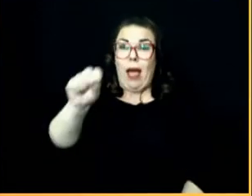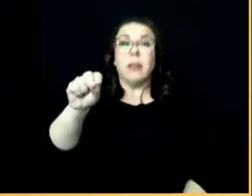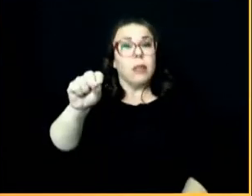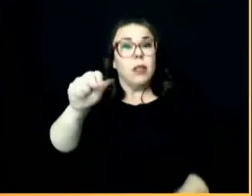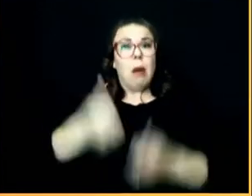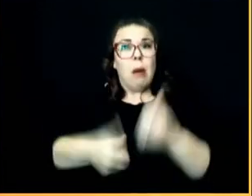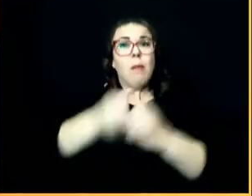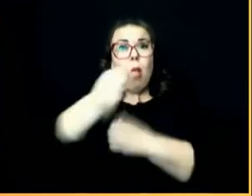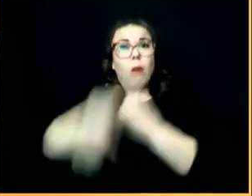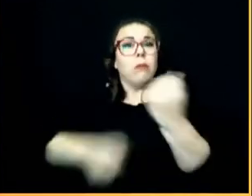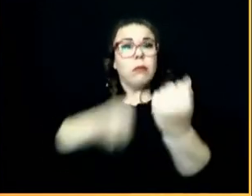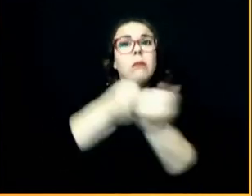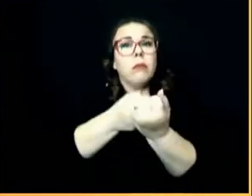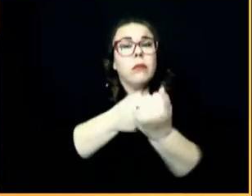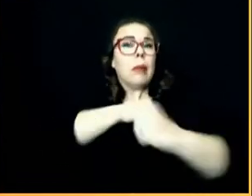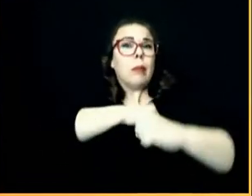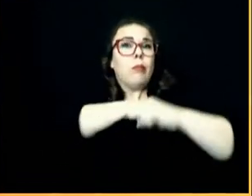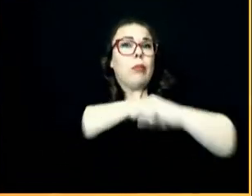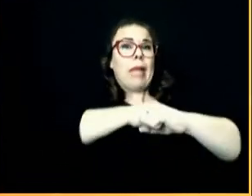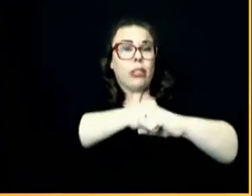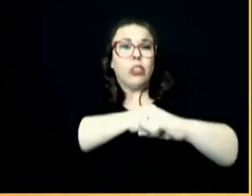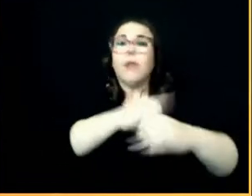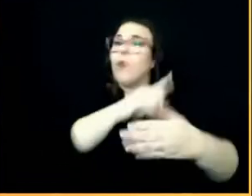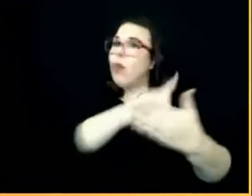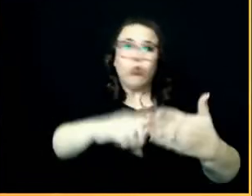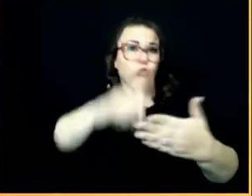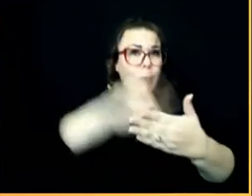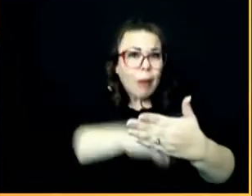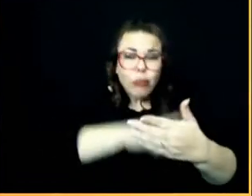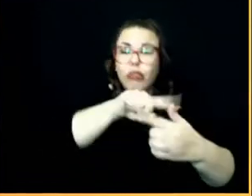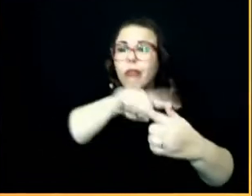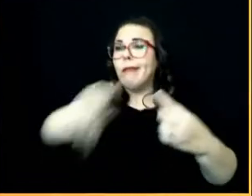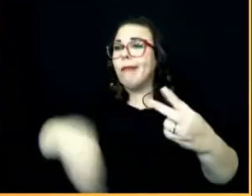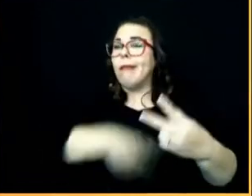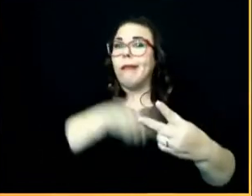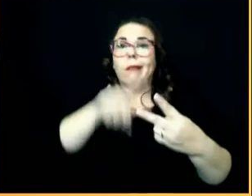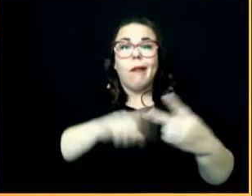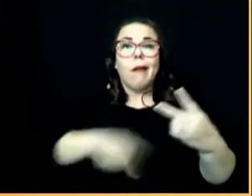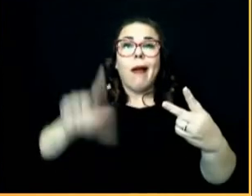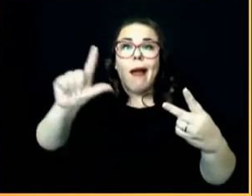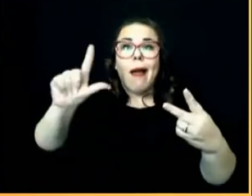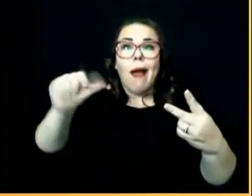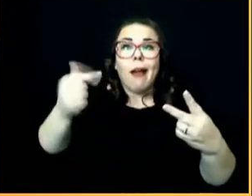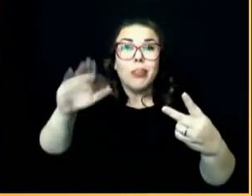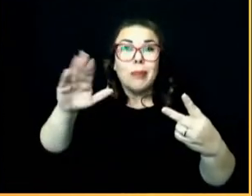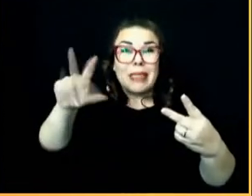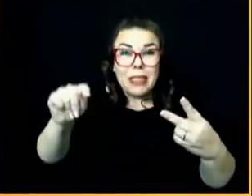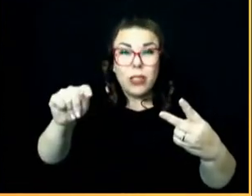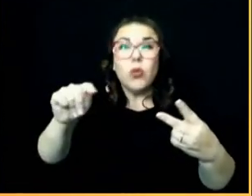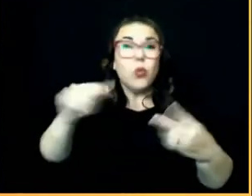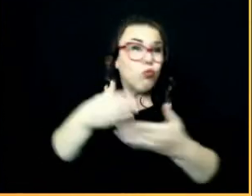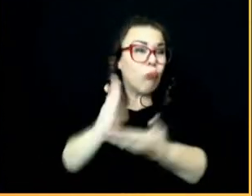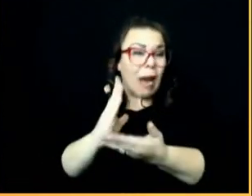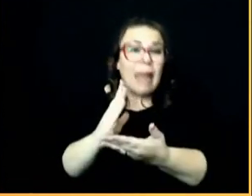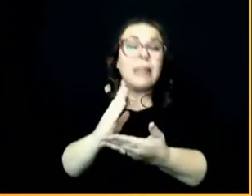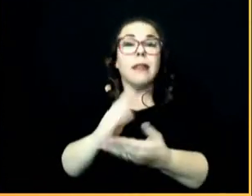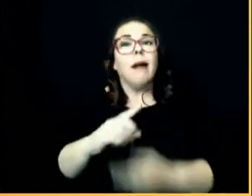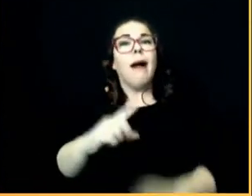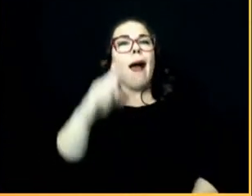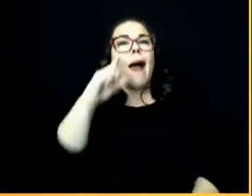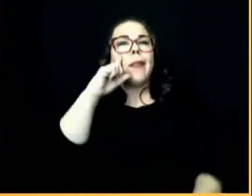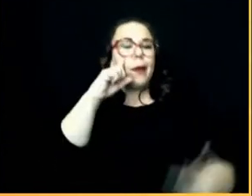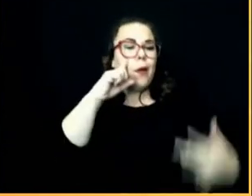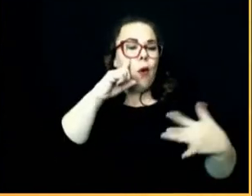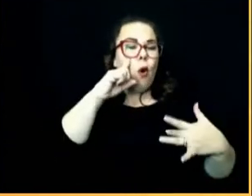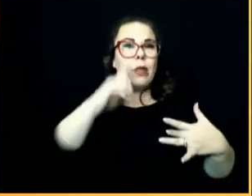LGBTQ protections, non-discrimination protections. So I think people's hearts and minds all across the country have been shifting in the